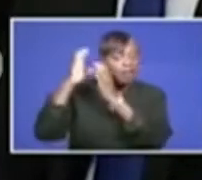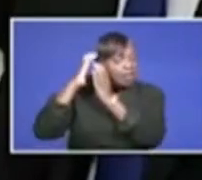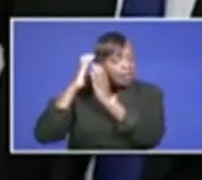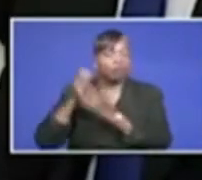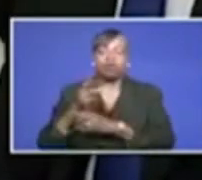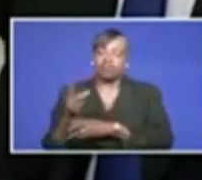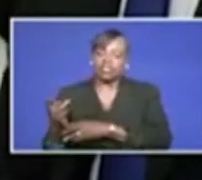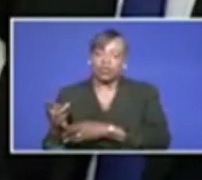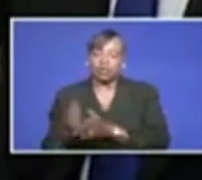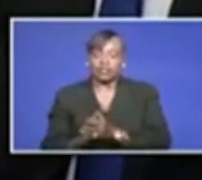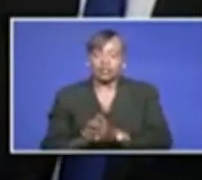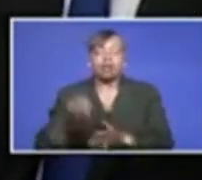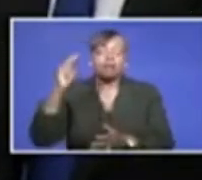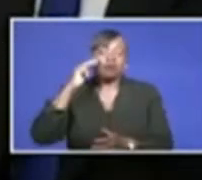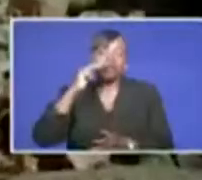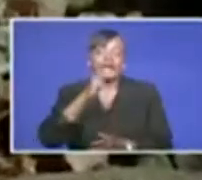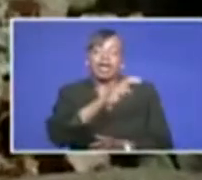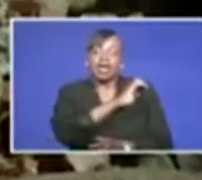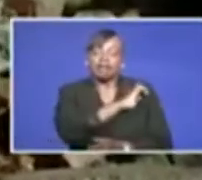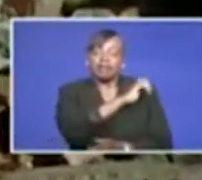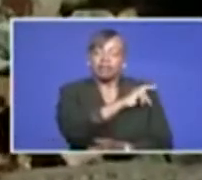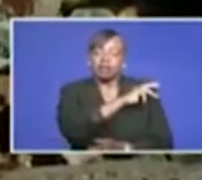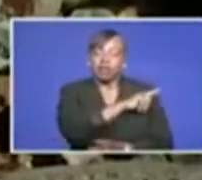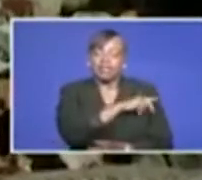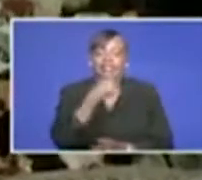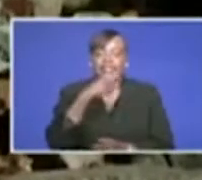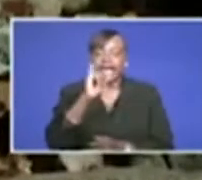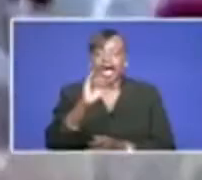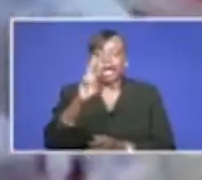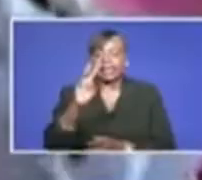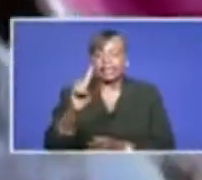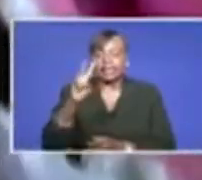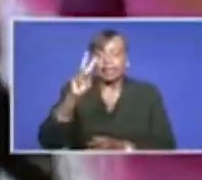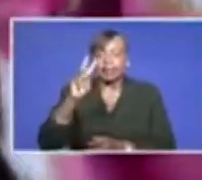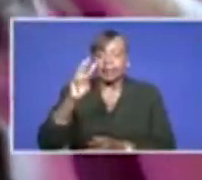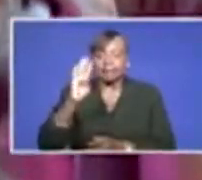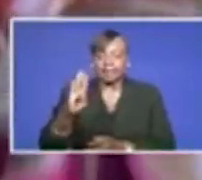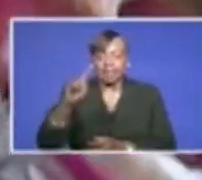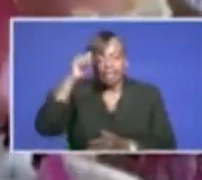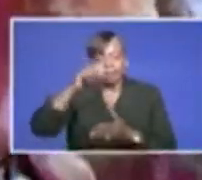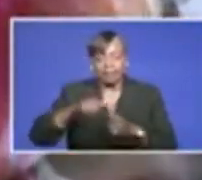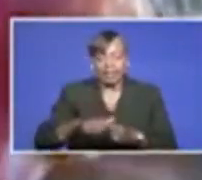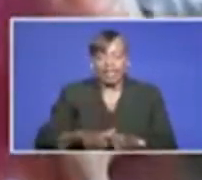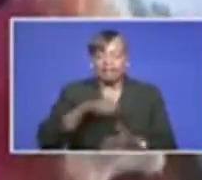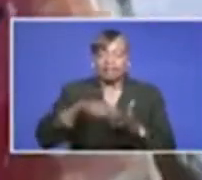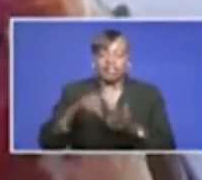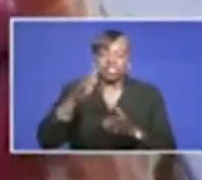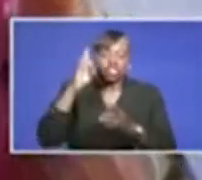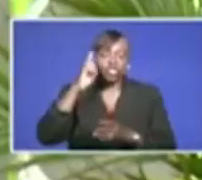the Bahamas, Maria Florencia Atademo-Hurt, says the IDB believes the conservation initiative must be supported. That is